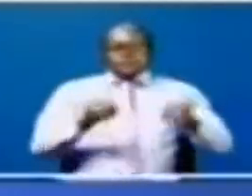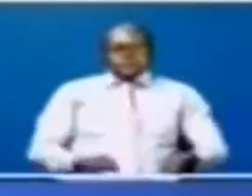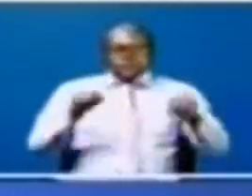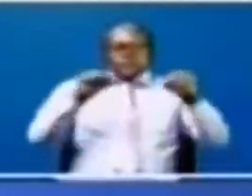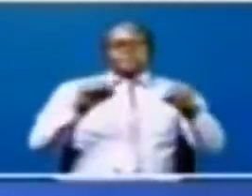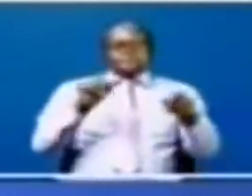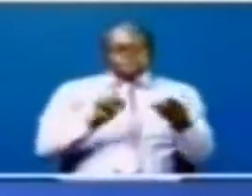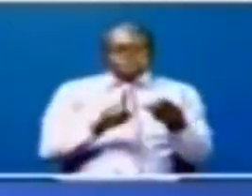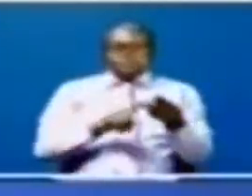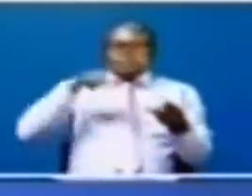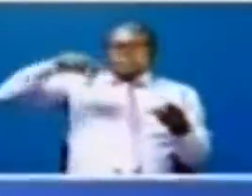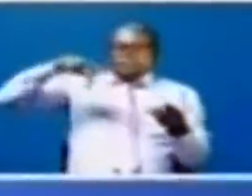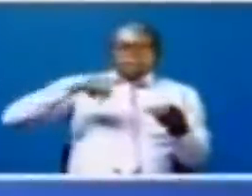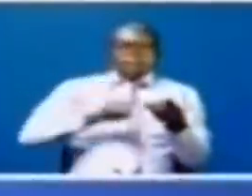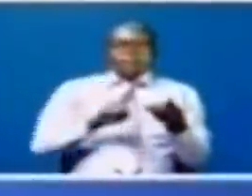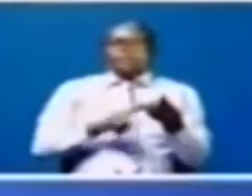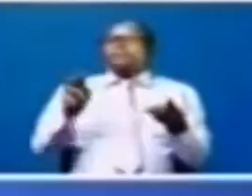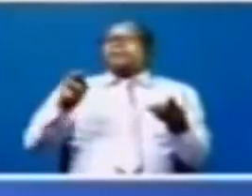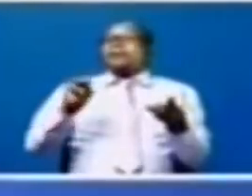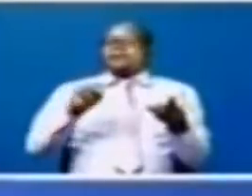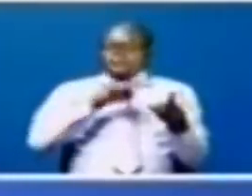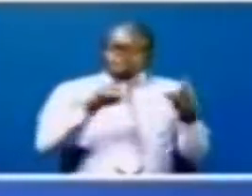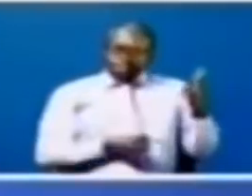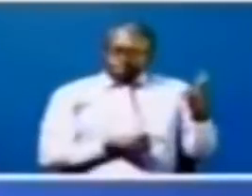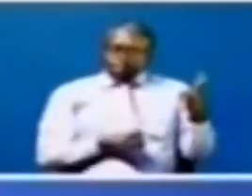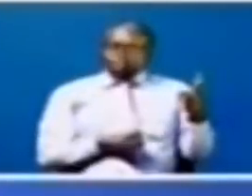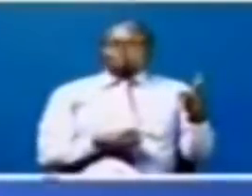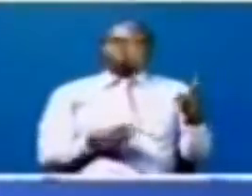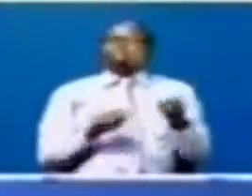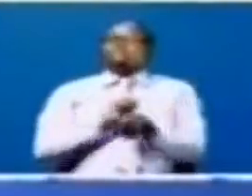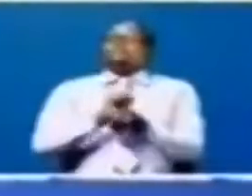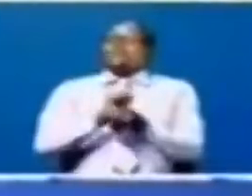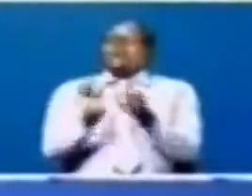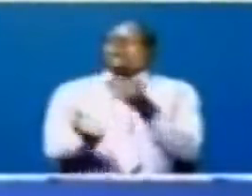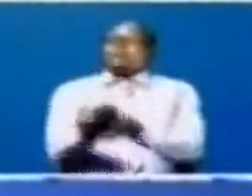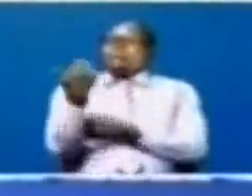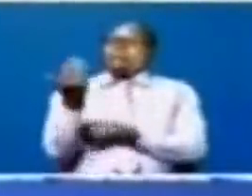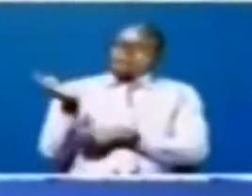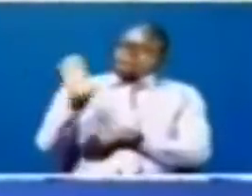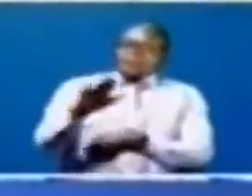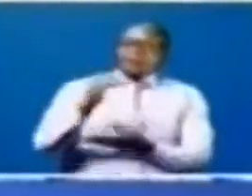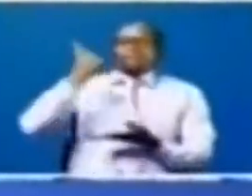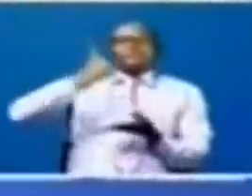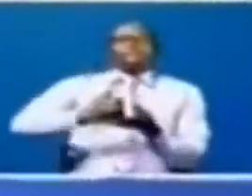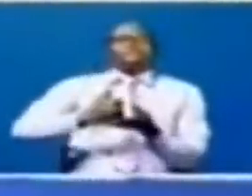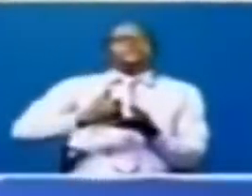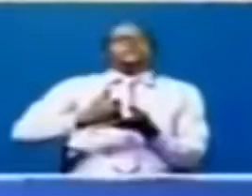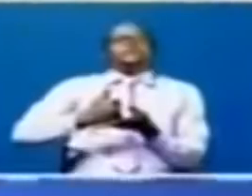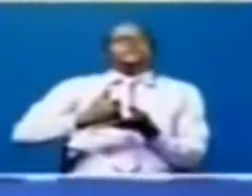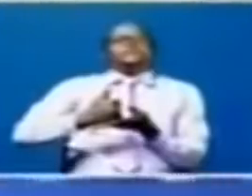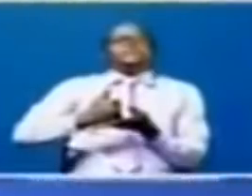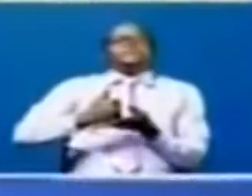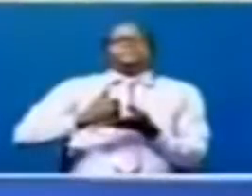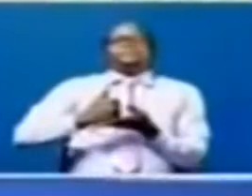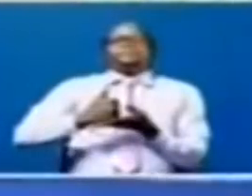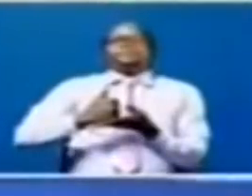Connie Miner, Paul Kurgat, and Margaret Mochanya. And early Friday, they returned to their offices in a